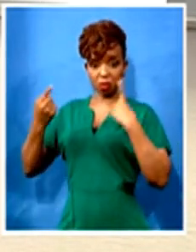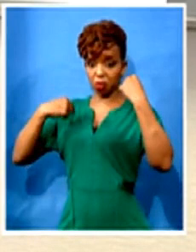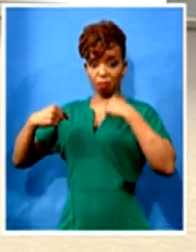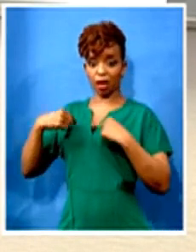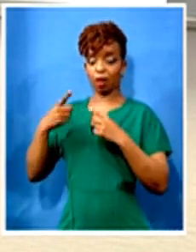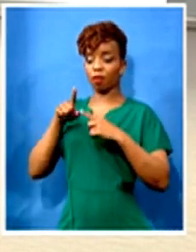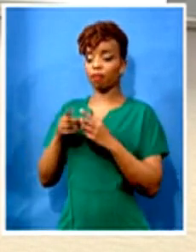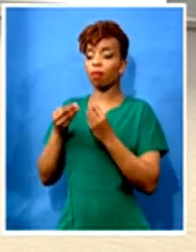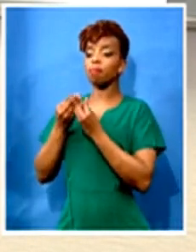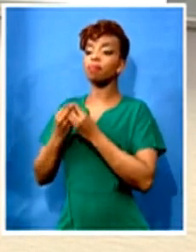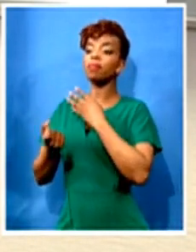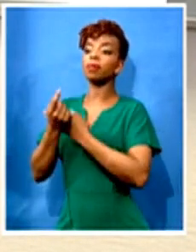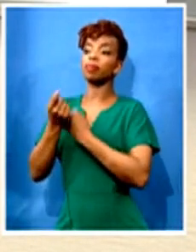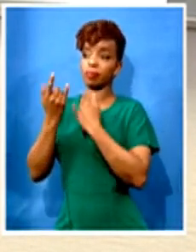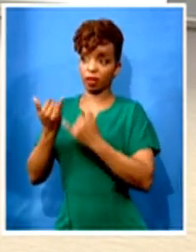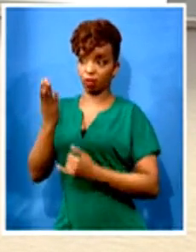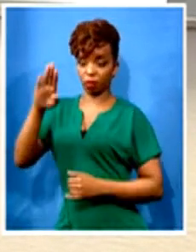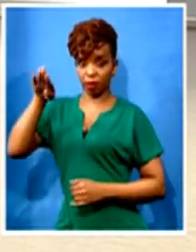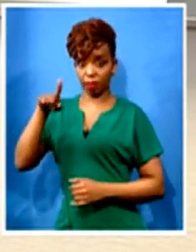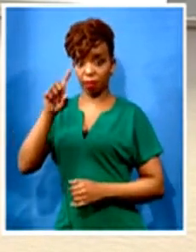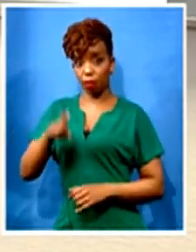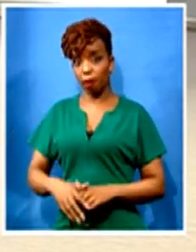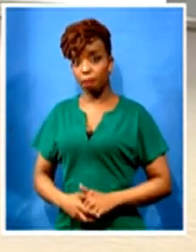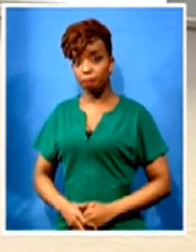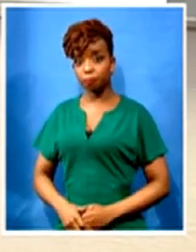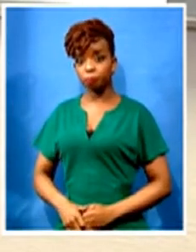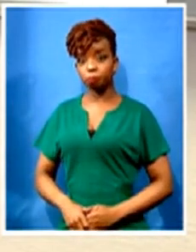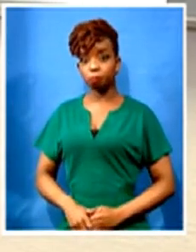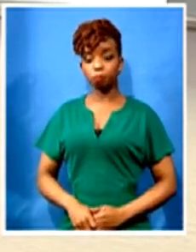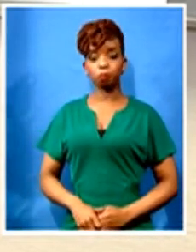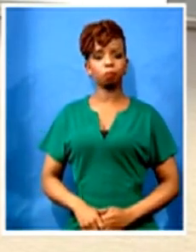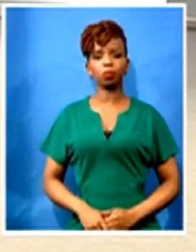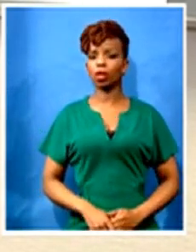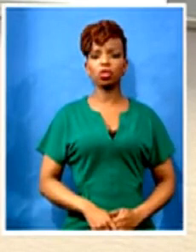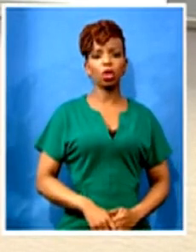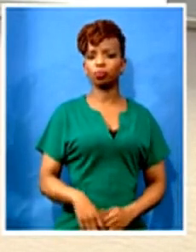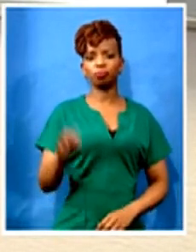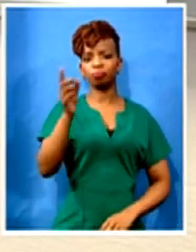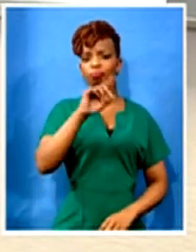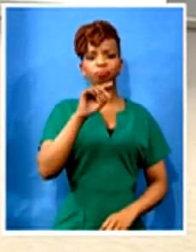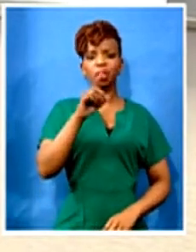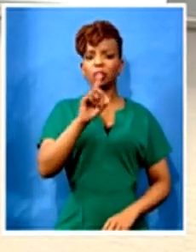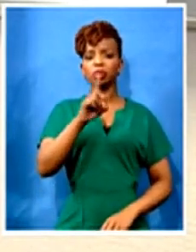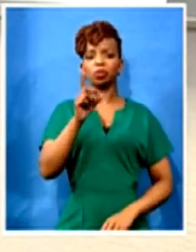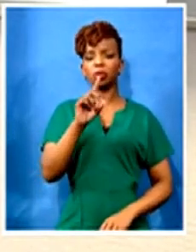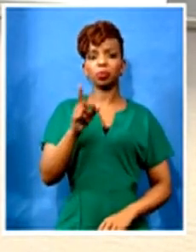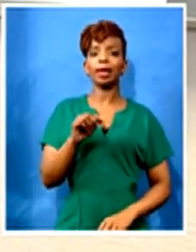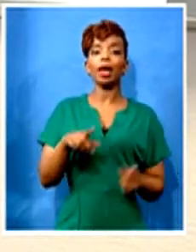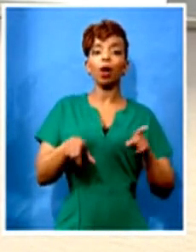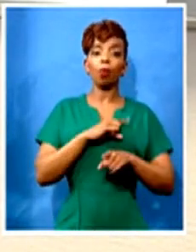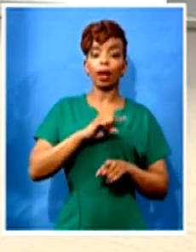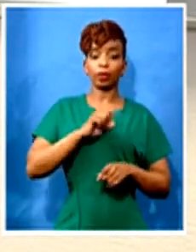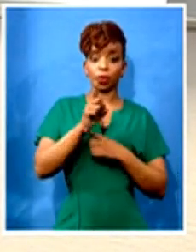Zimbabwe? Definitely not, Samkele. You will realize that there's a paradigm shift from the